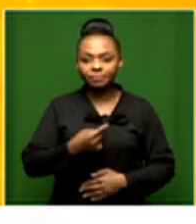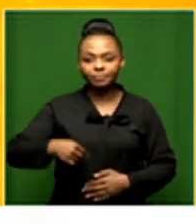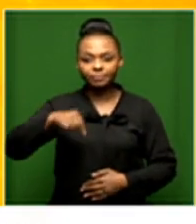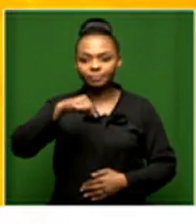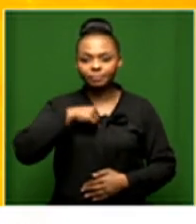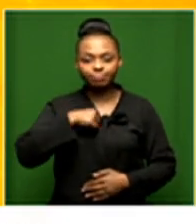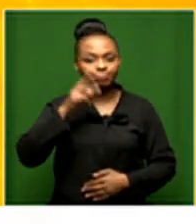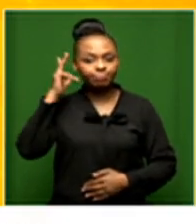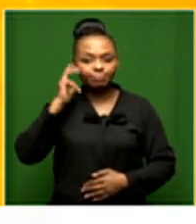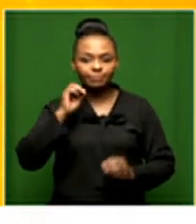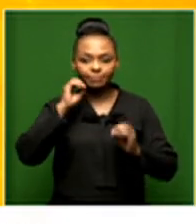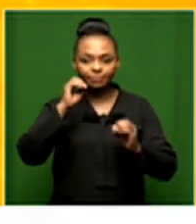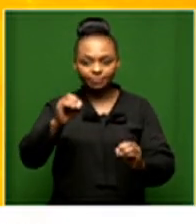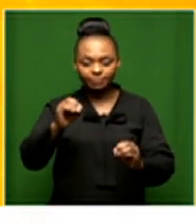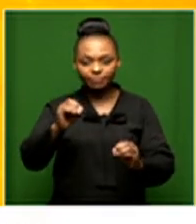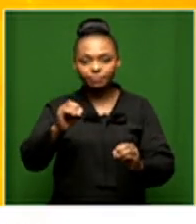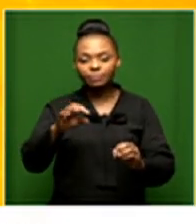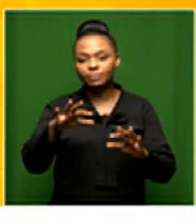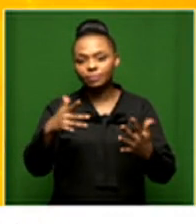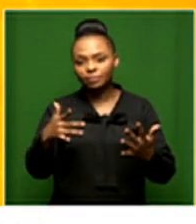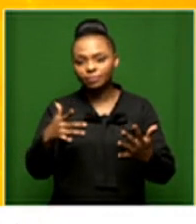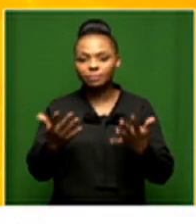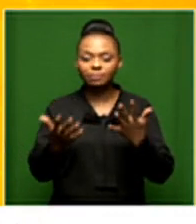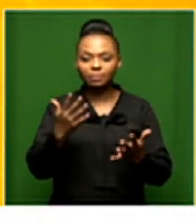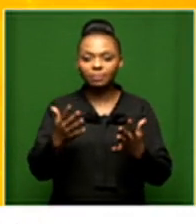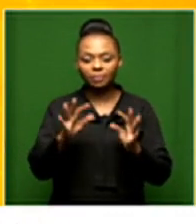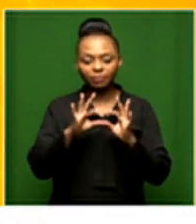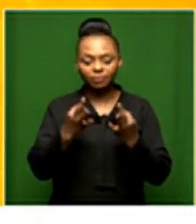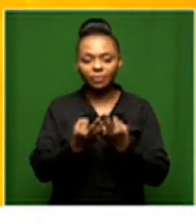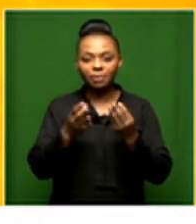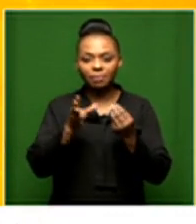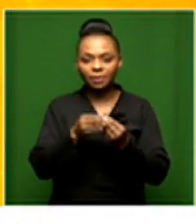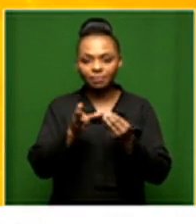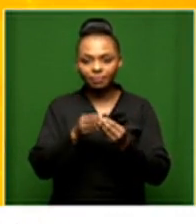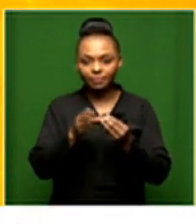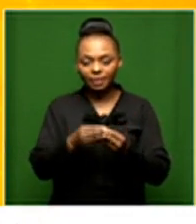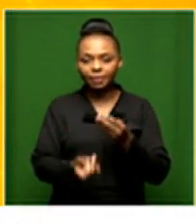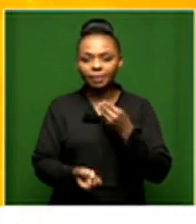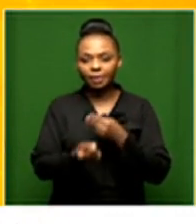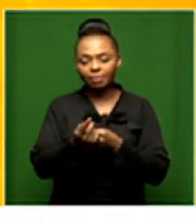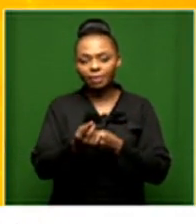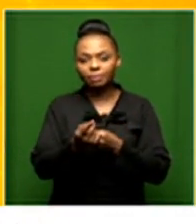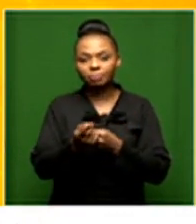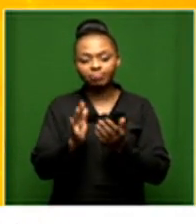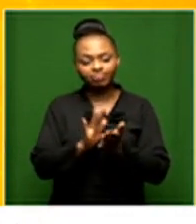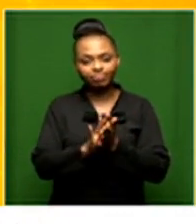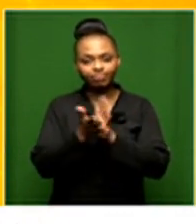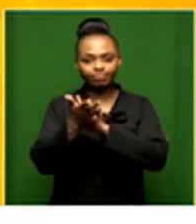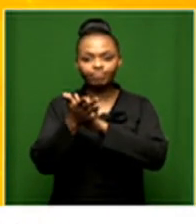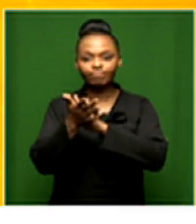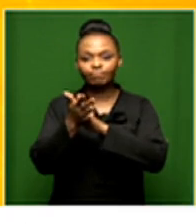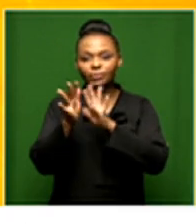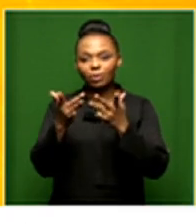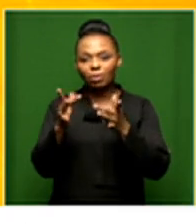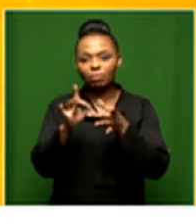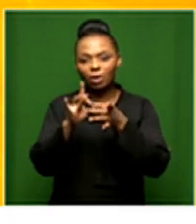of, or have family members, or perhaps we ourselves have lost our livelihoods and homes because of the economic